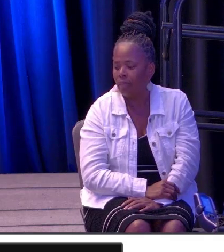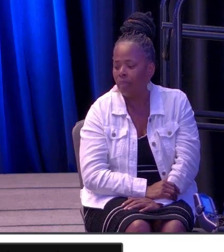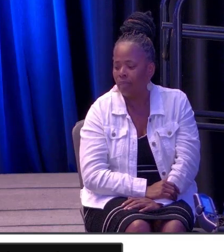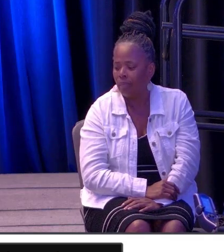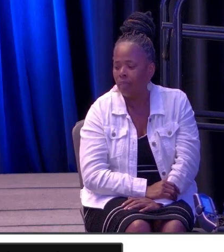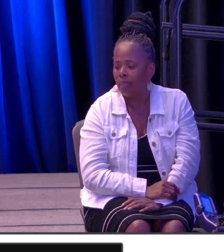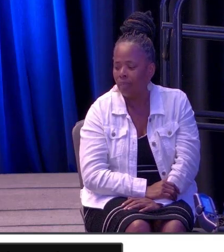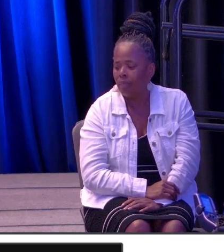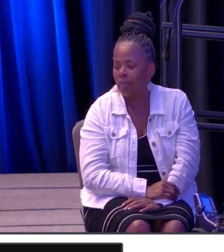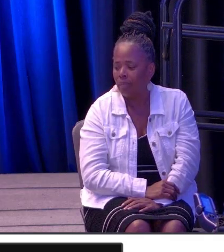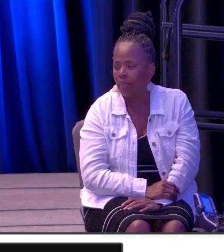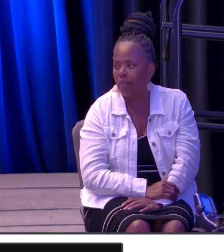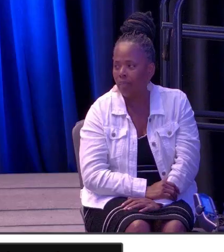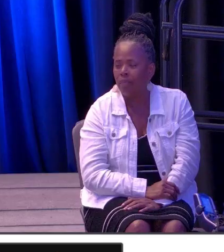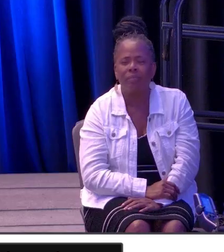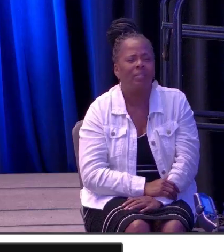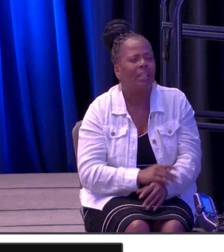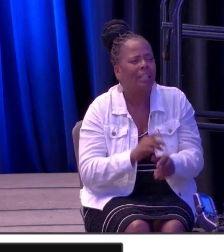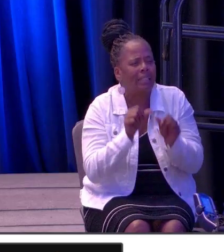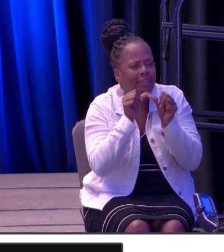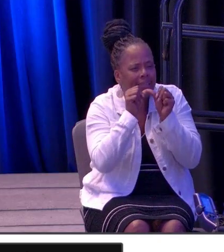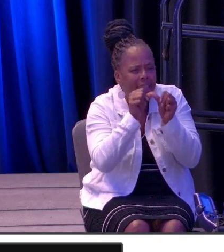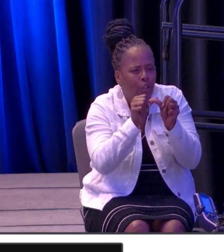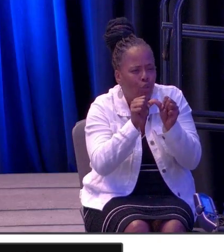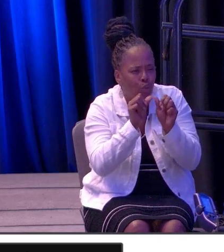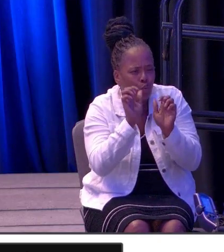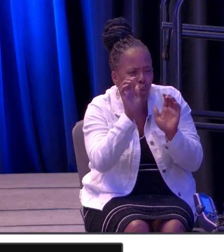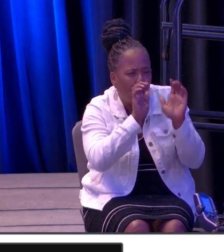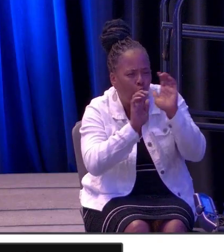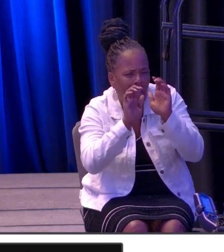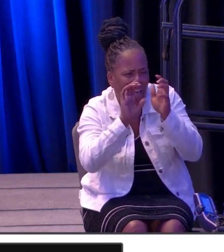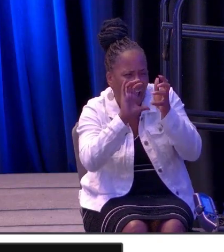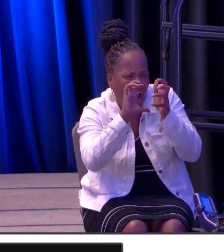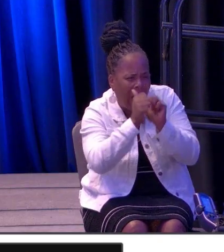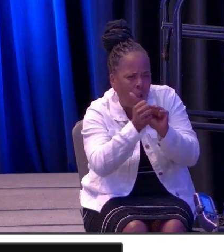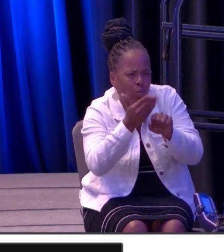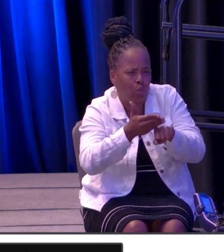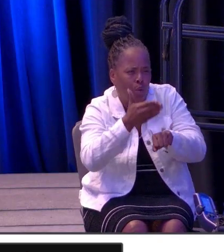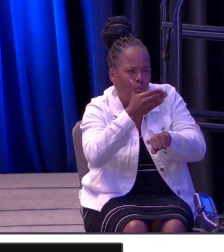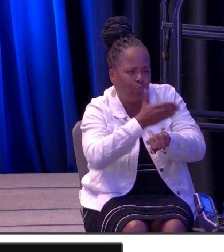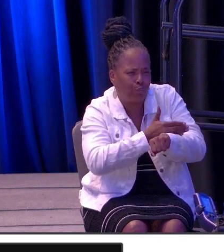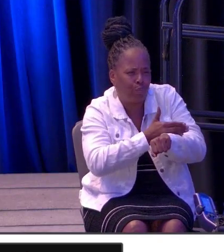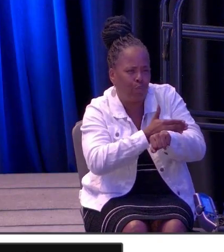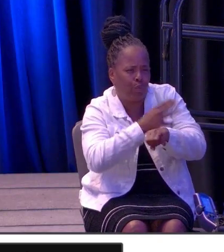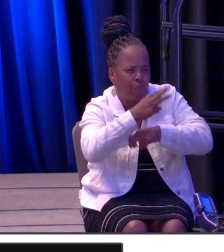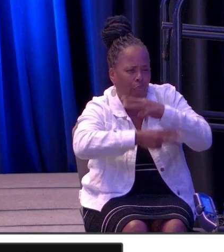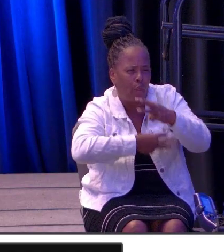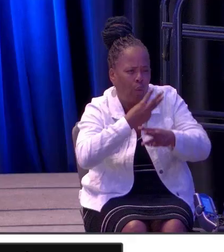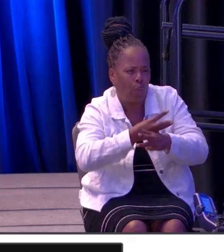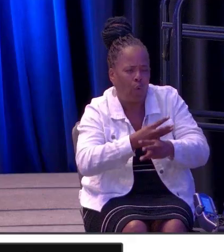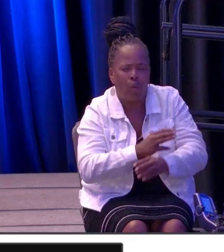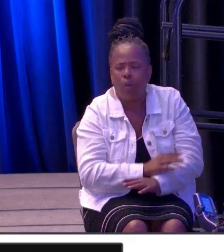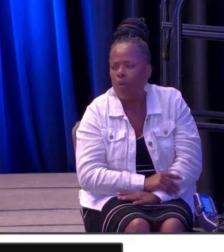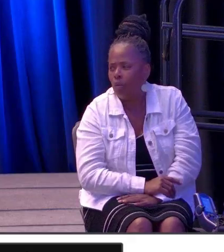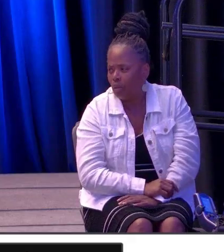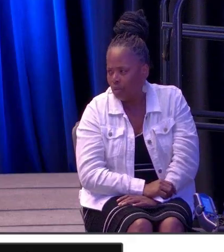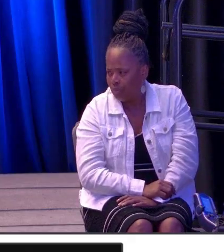this better and not talk about what's